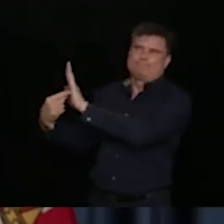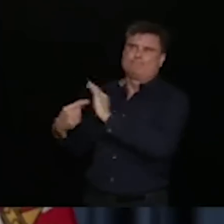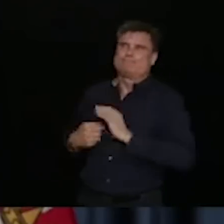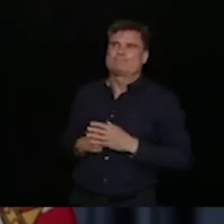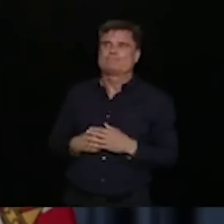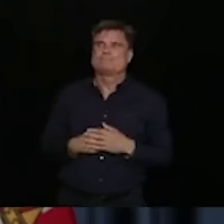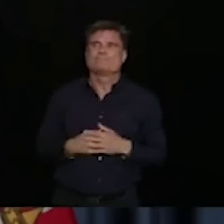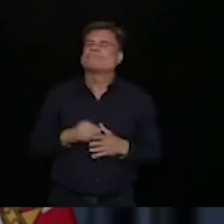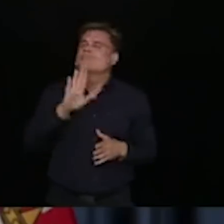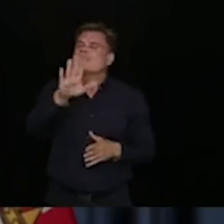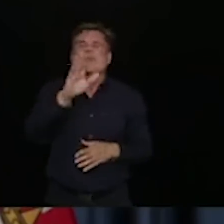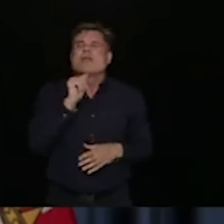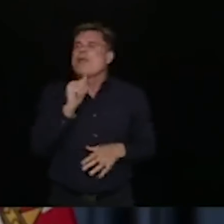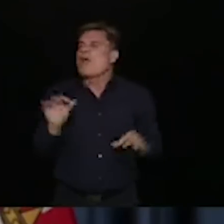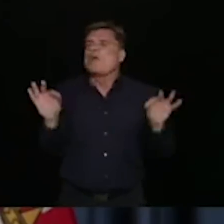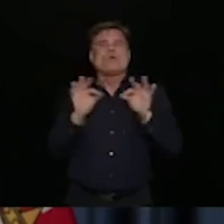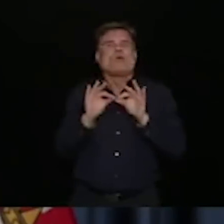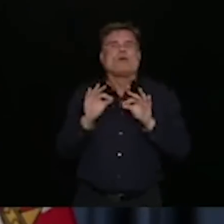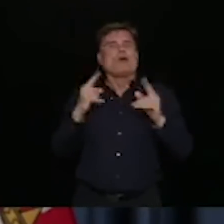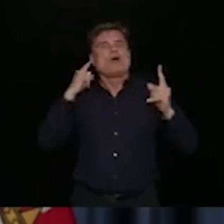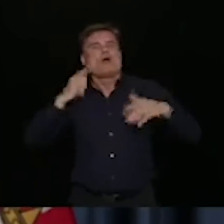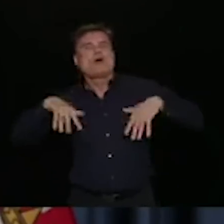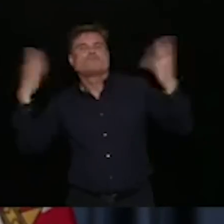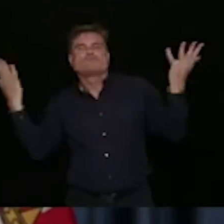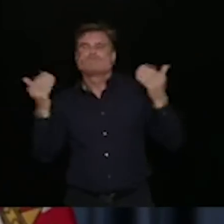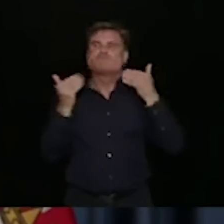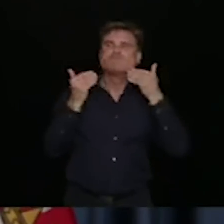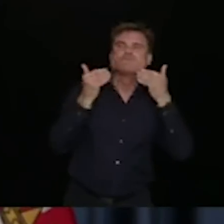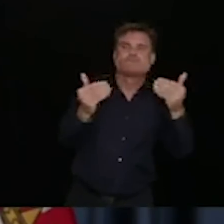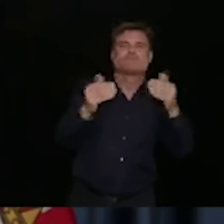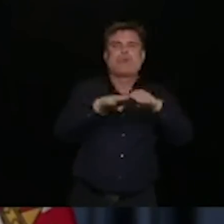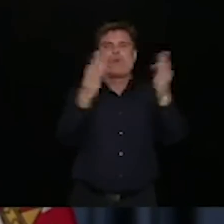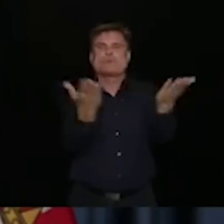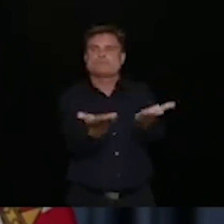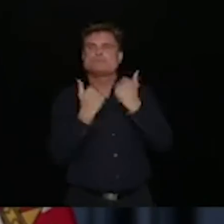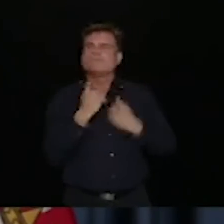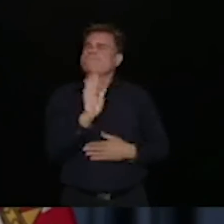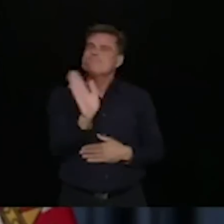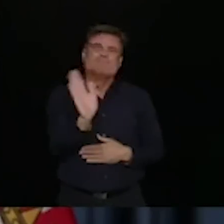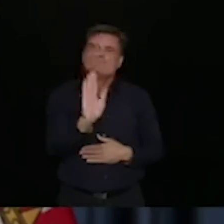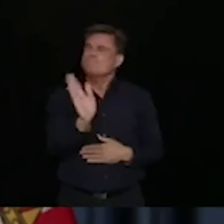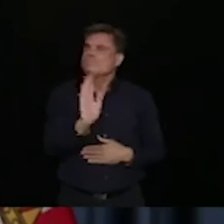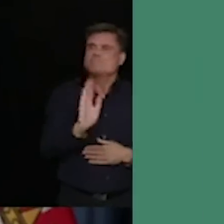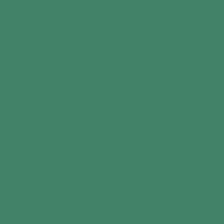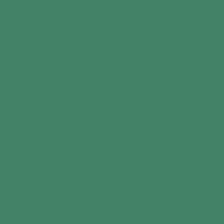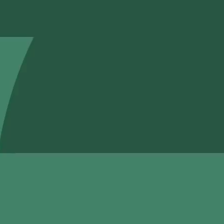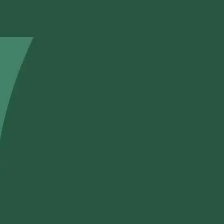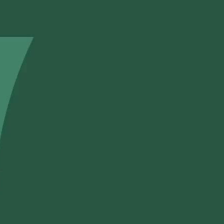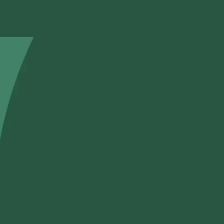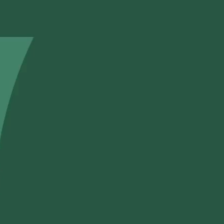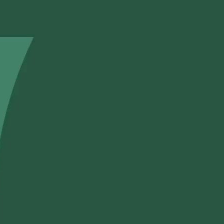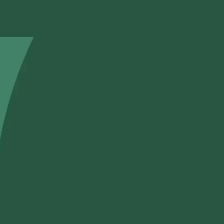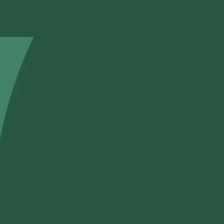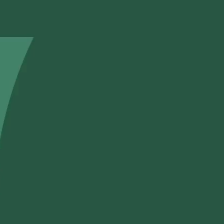economy are worth the risk to public health. And as it turns out, the vast majority of British Columbians agree with me on that.